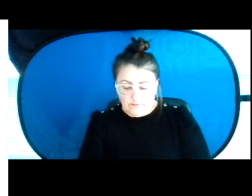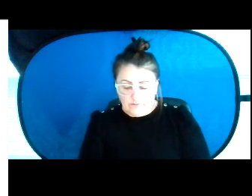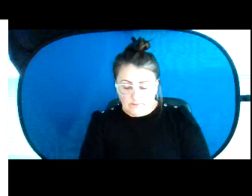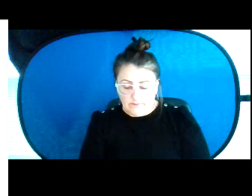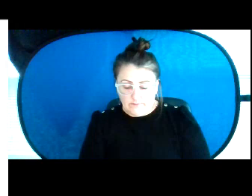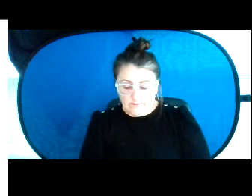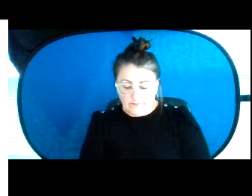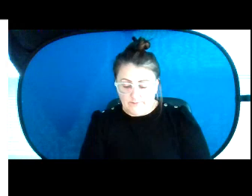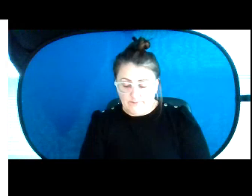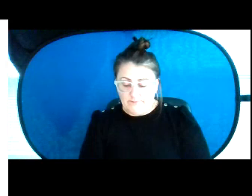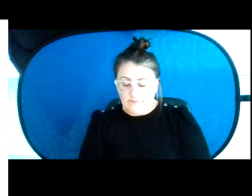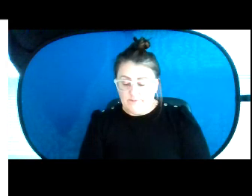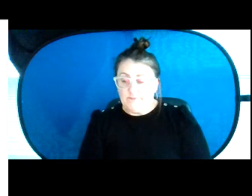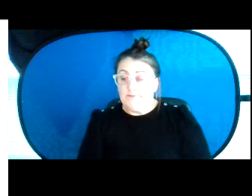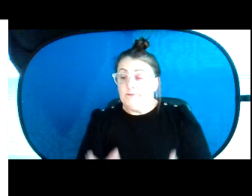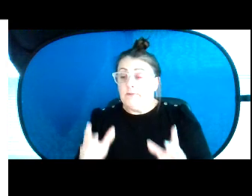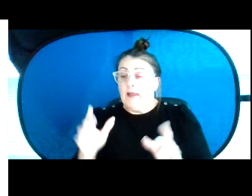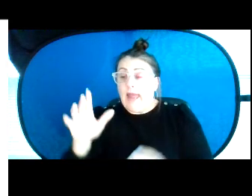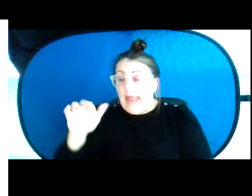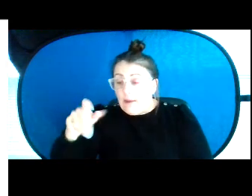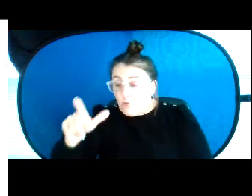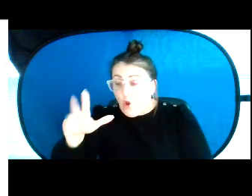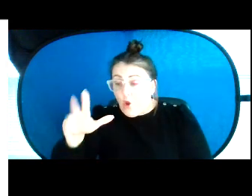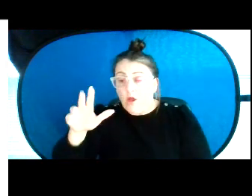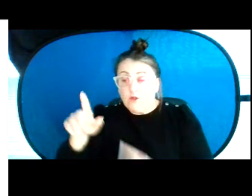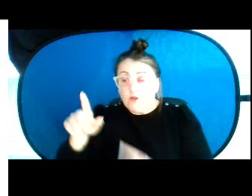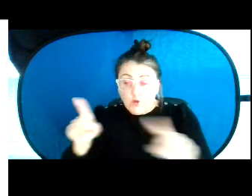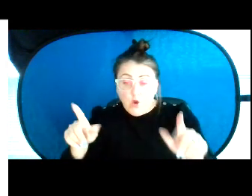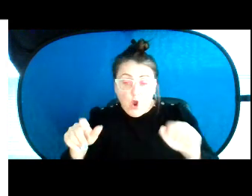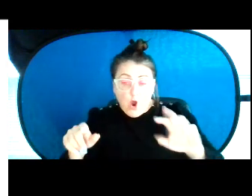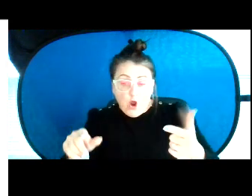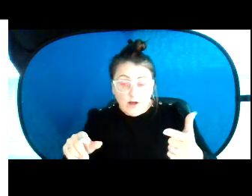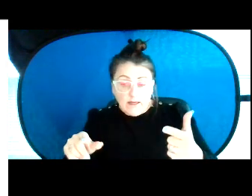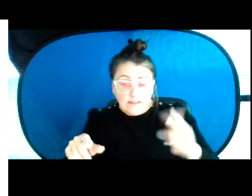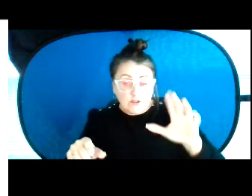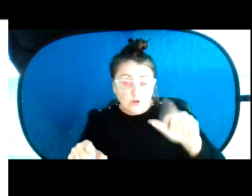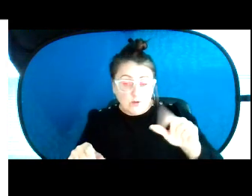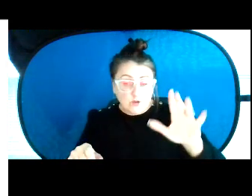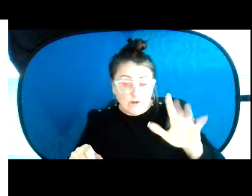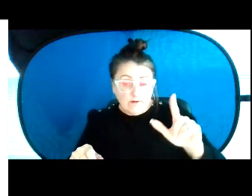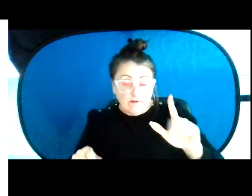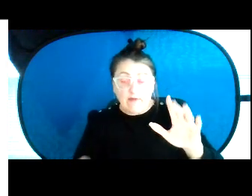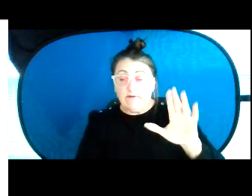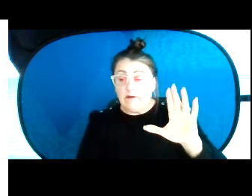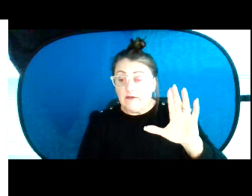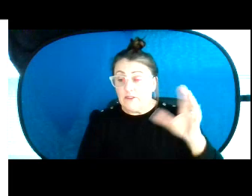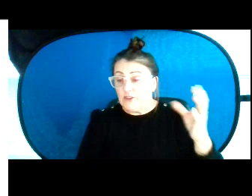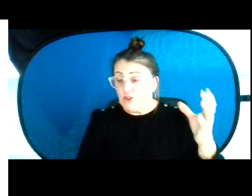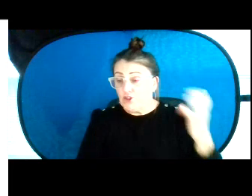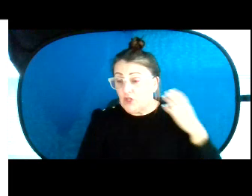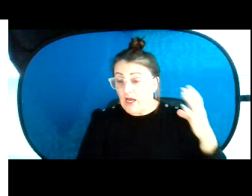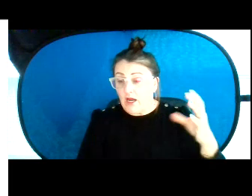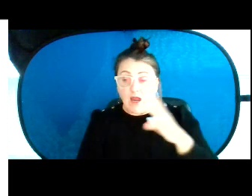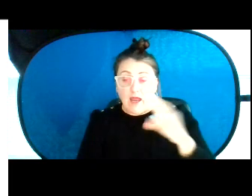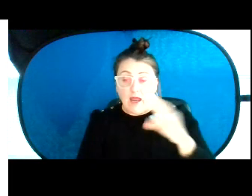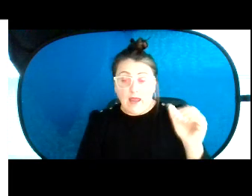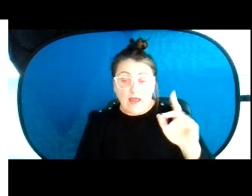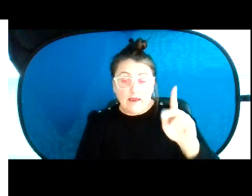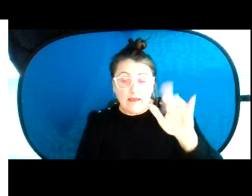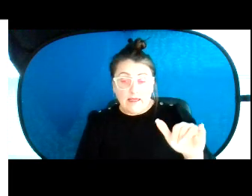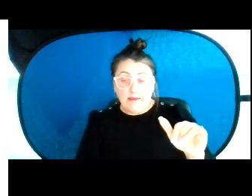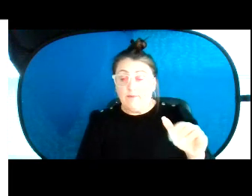Between April and August 2025, Chair Armis Kelly and member Kemi Hernandez led a